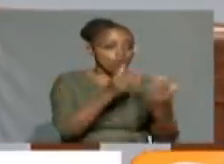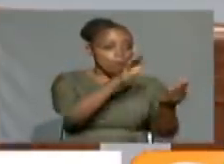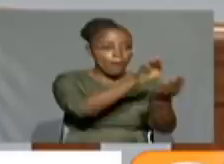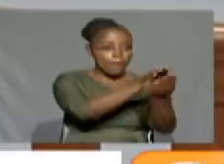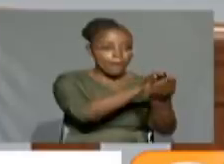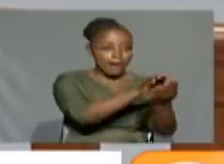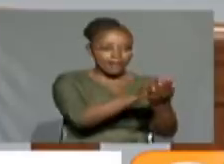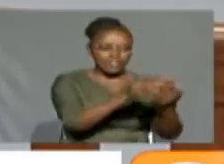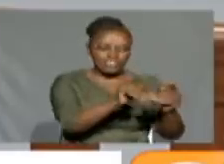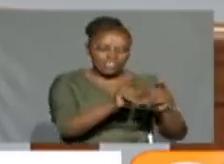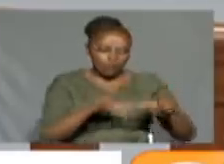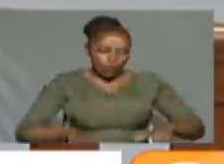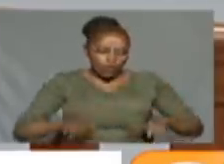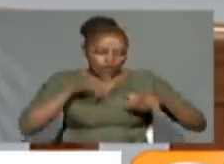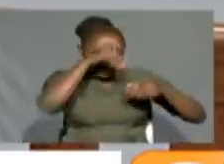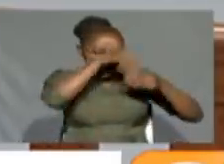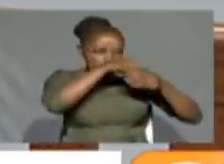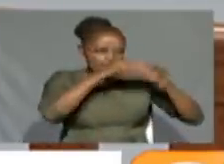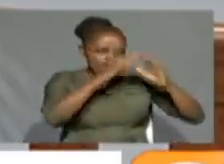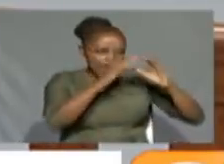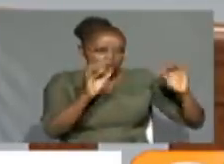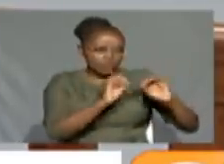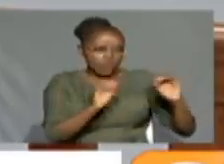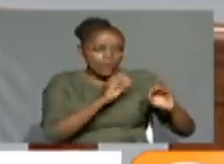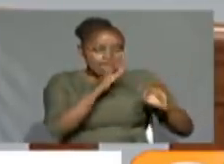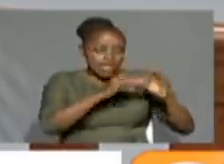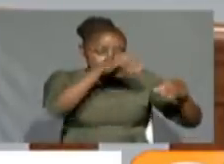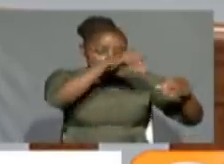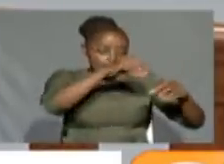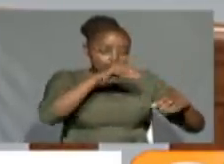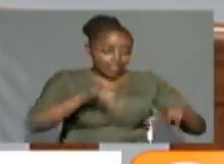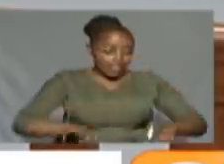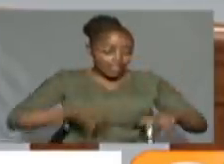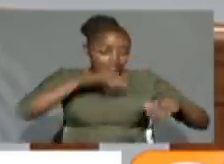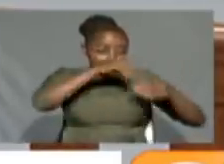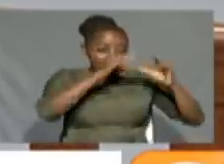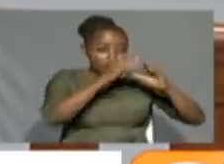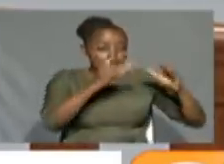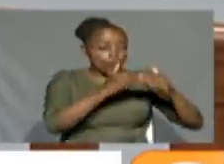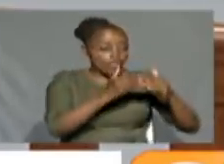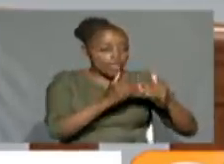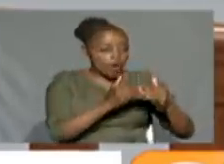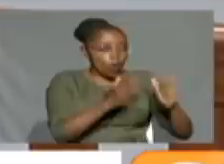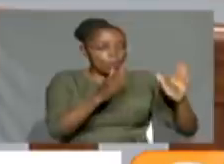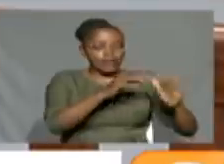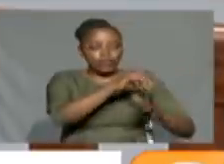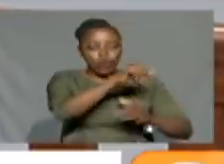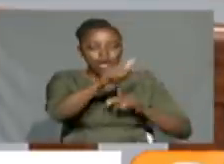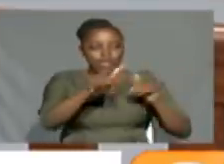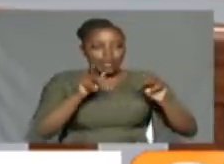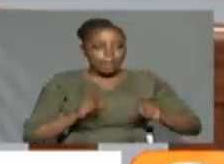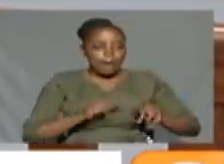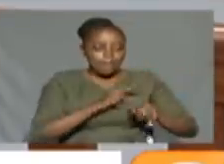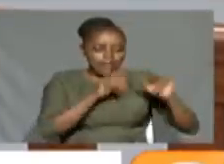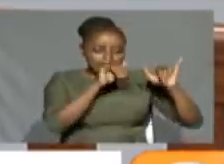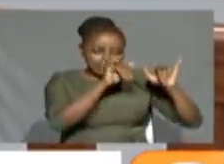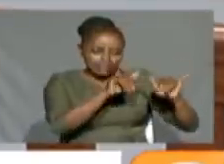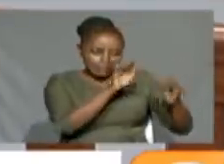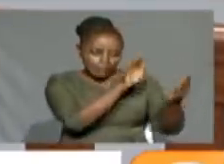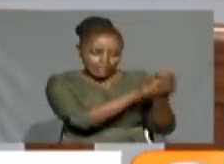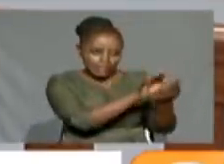really live within the house, but if we live in the house, let's open the house for everybody to be. But we may